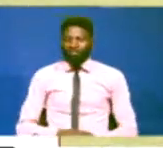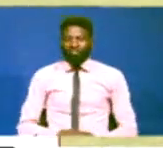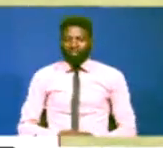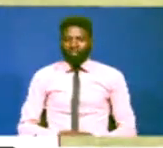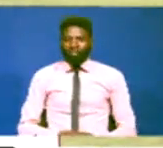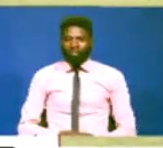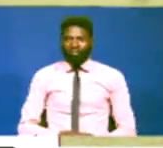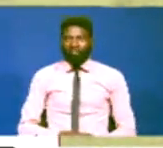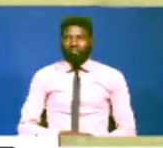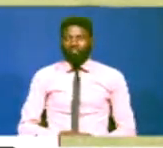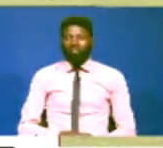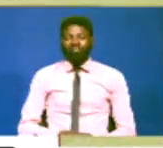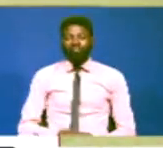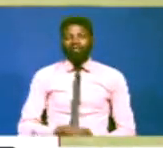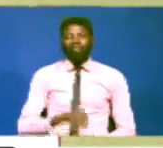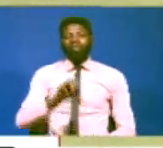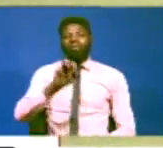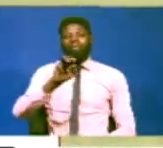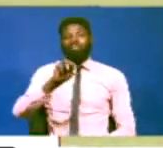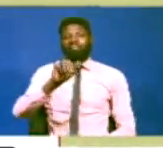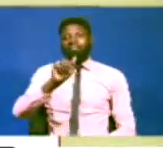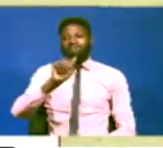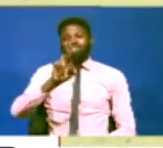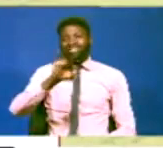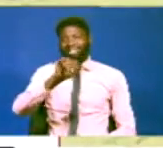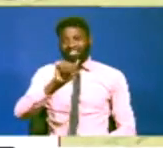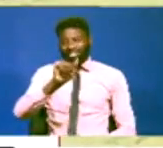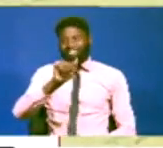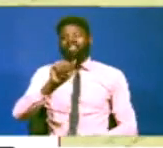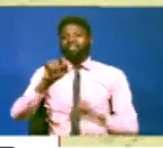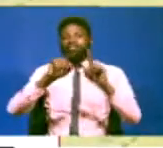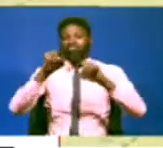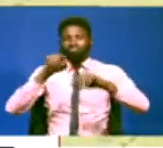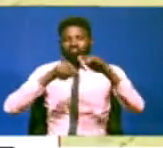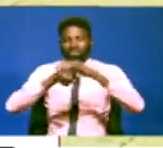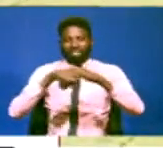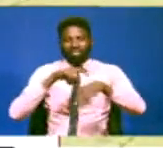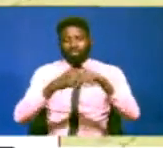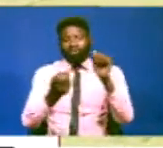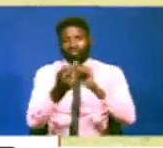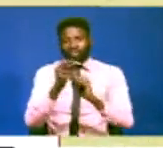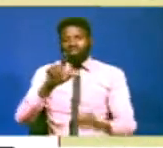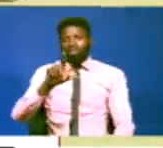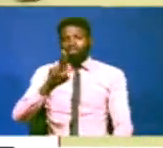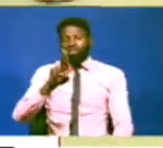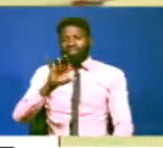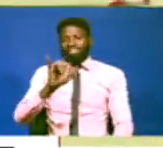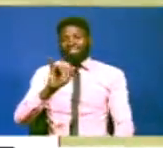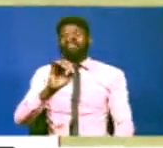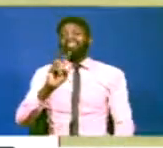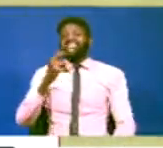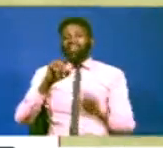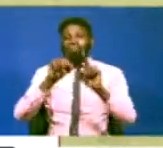Maria Liambila scored the opener for Bunyore Queens in the 12th minute, while Lucy Achando added the second goal 13 minutes